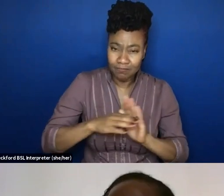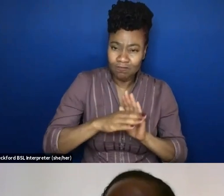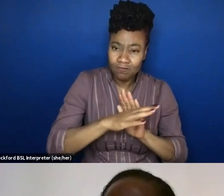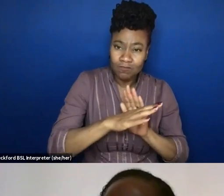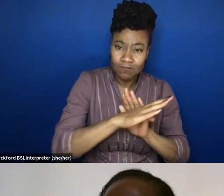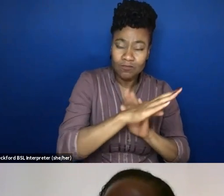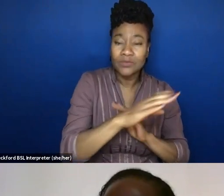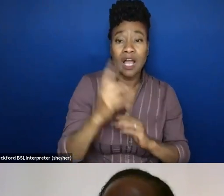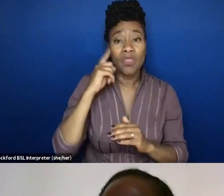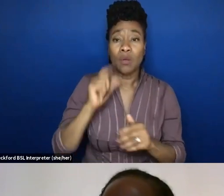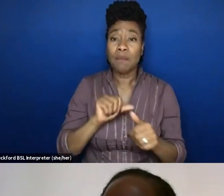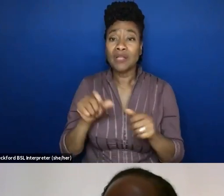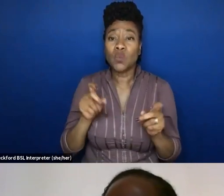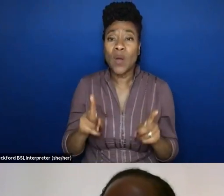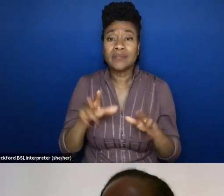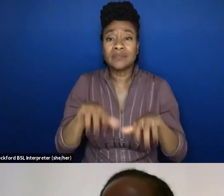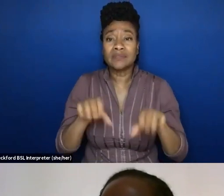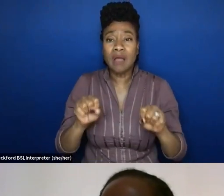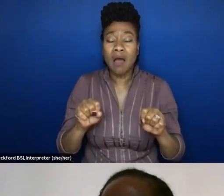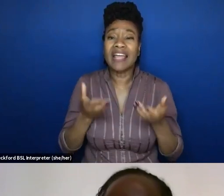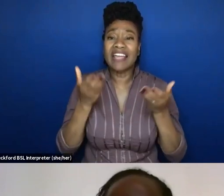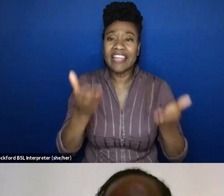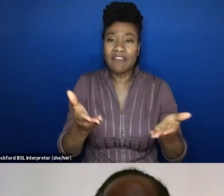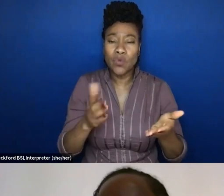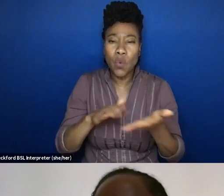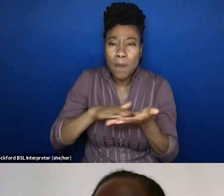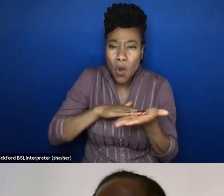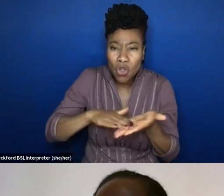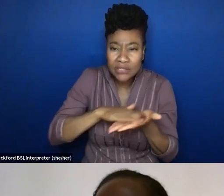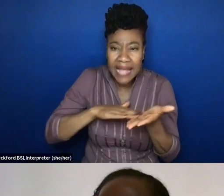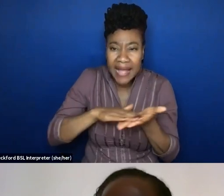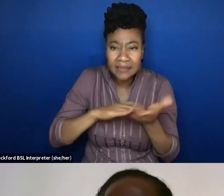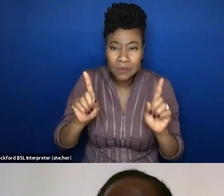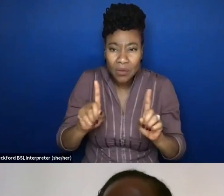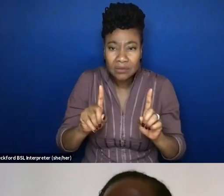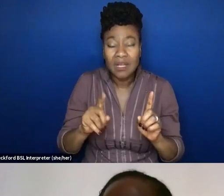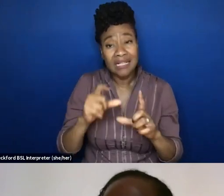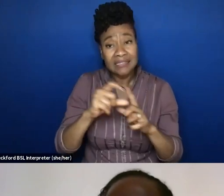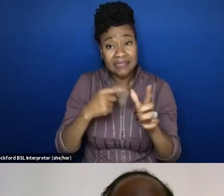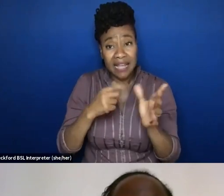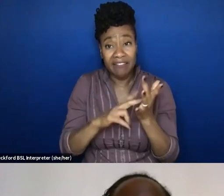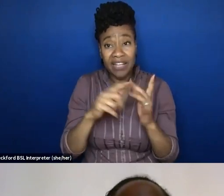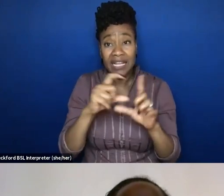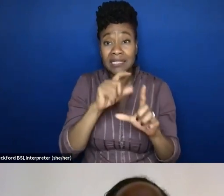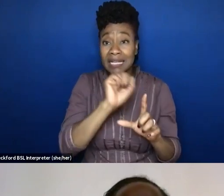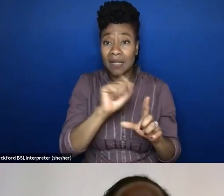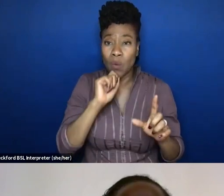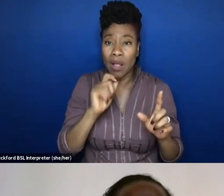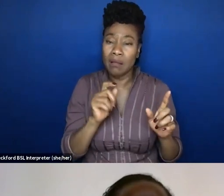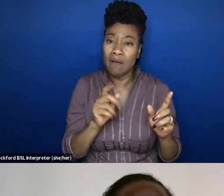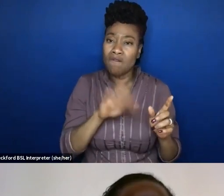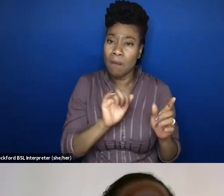start to try and contextualize that, would be to invite David to offer us a reading about, I